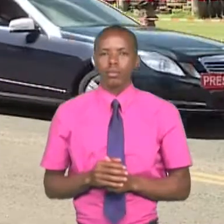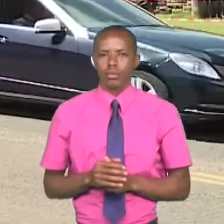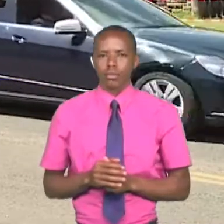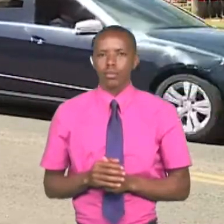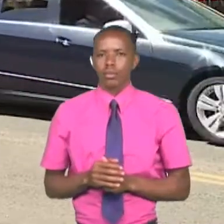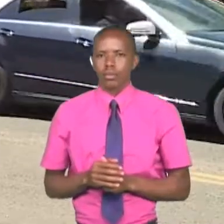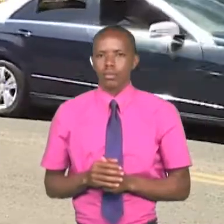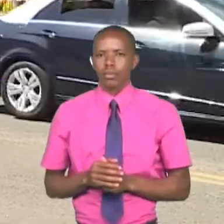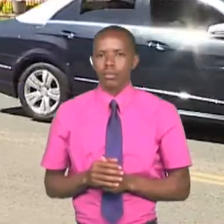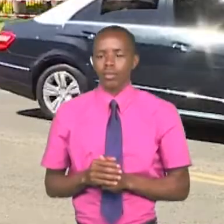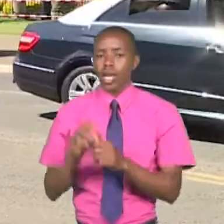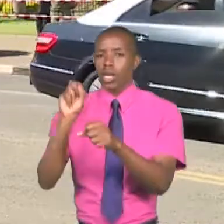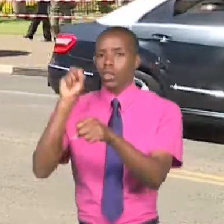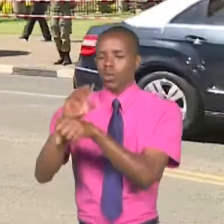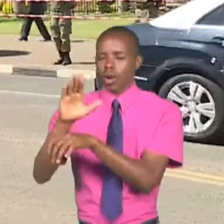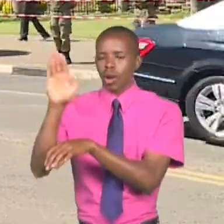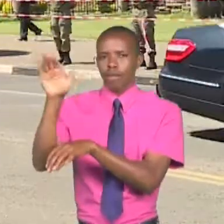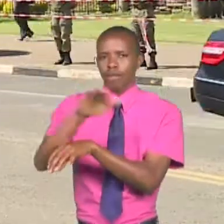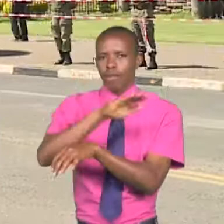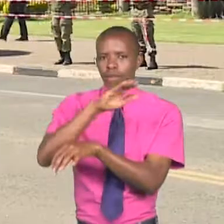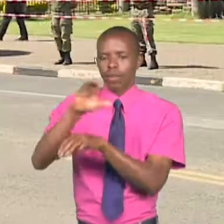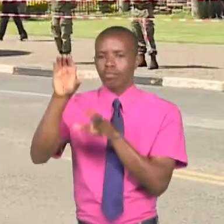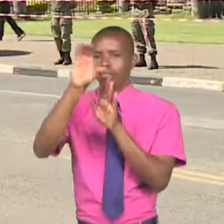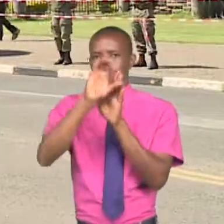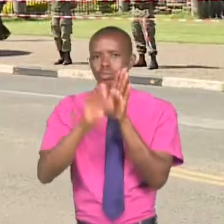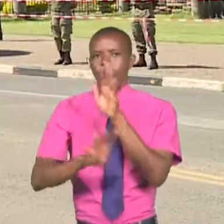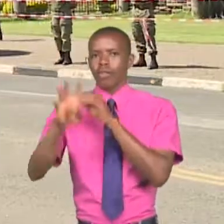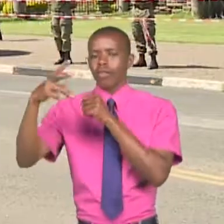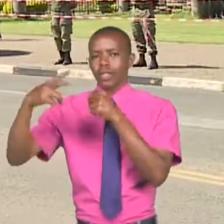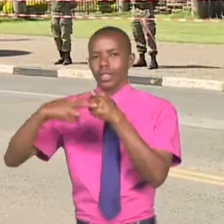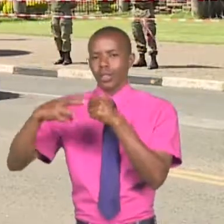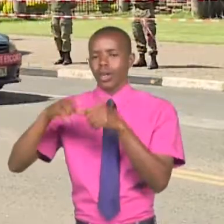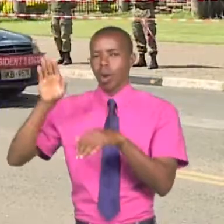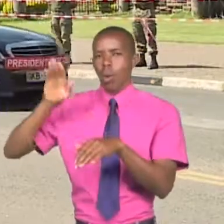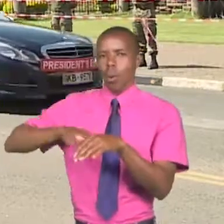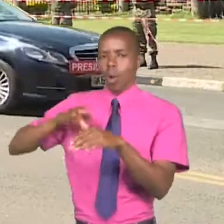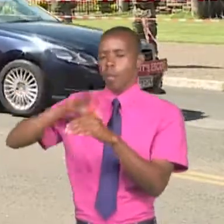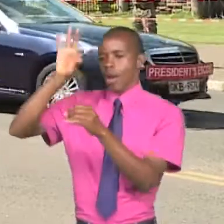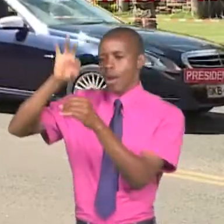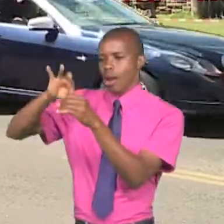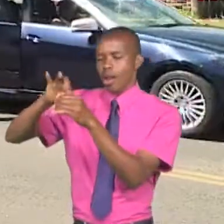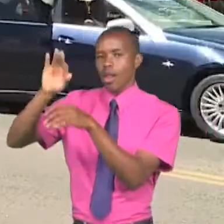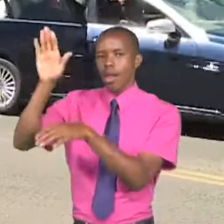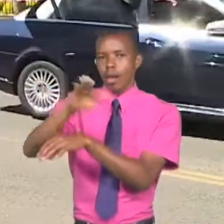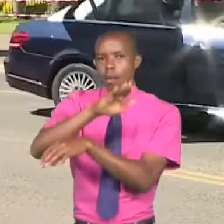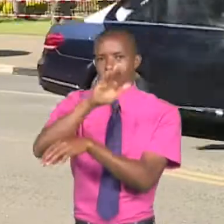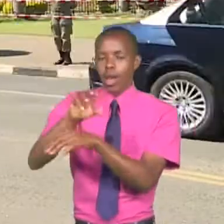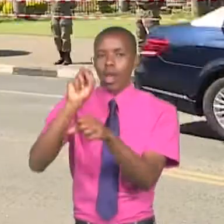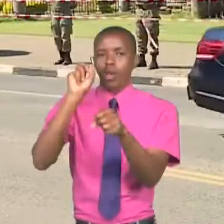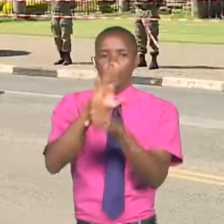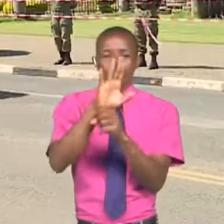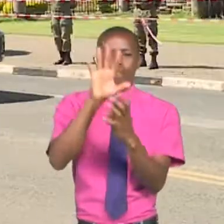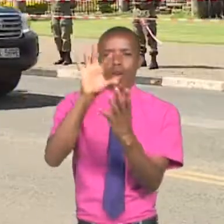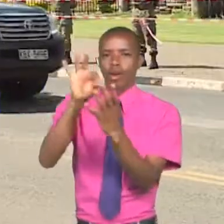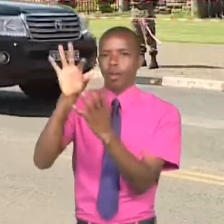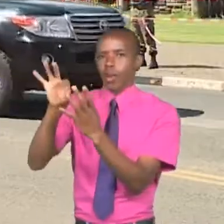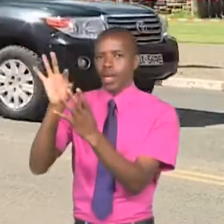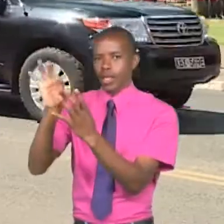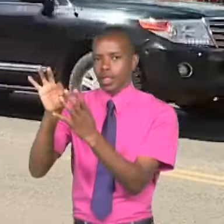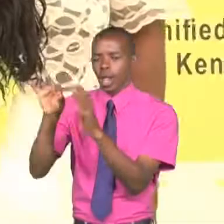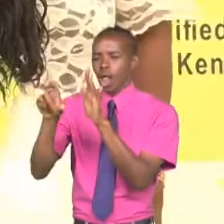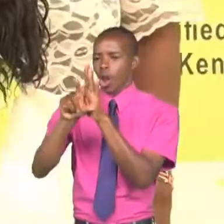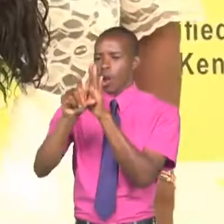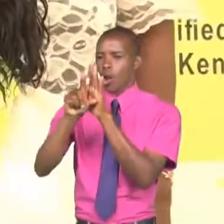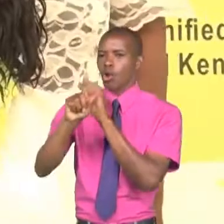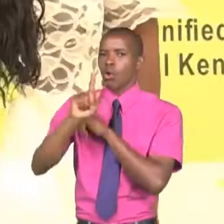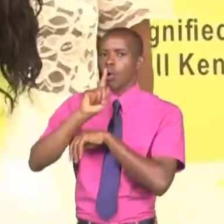Currently, the 12th Parliament is constituted of 47 elected women members of Parliament, while 12 are nominated, and as by law,